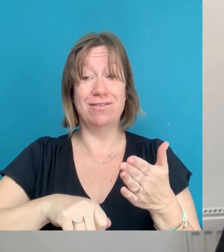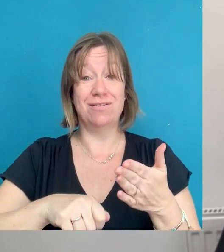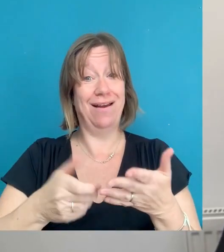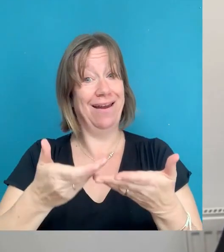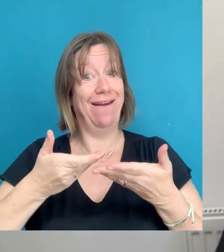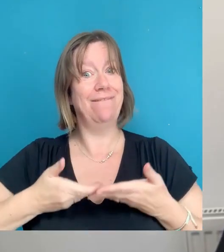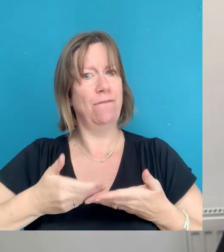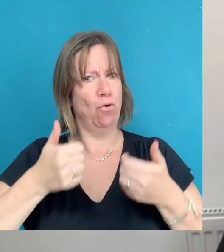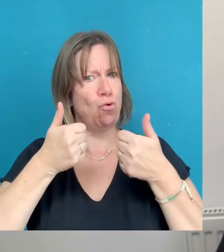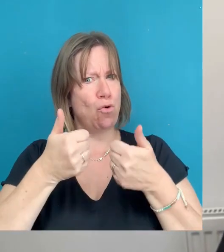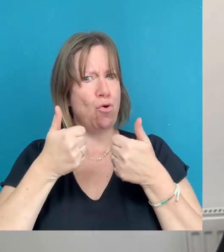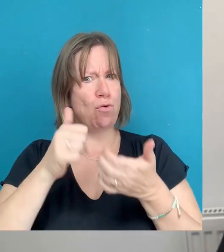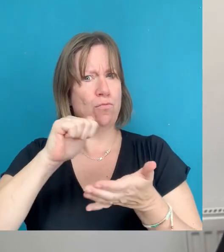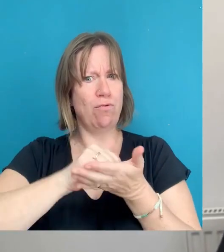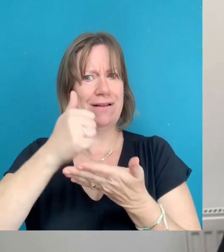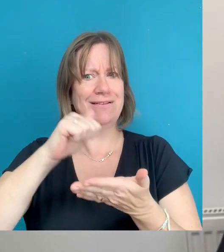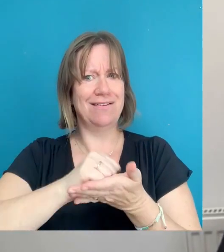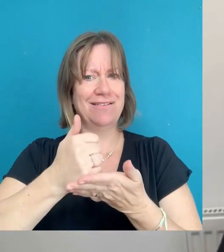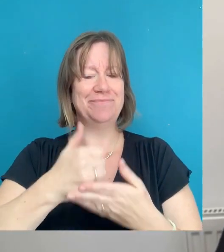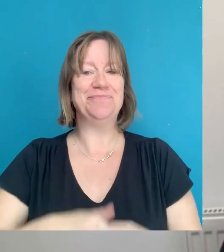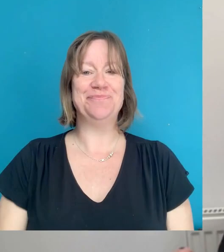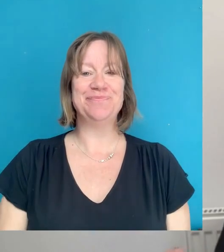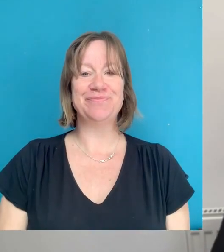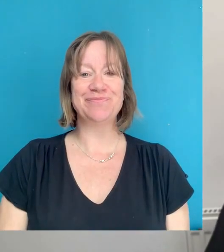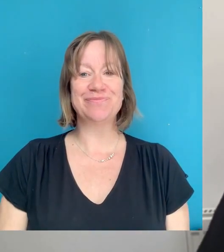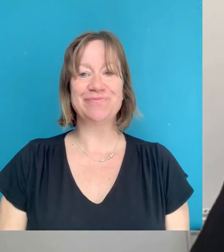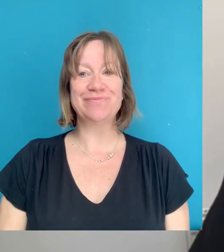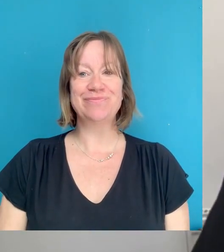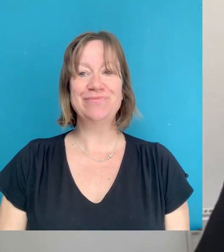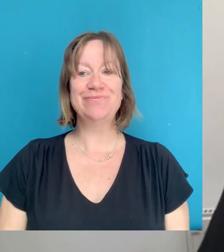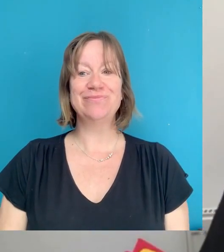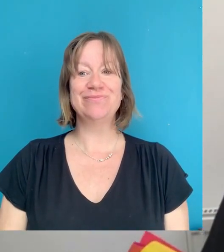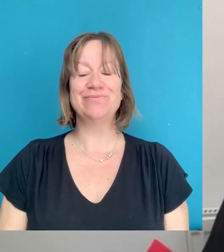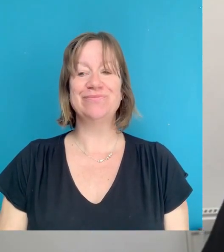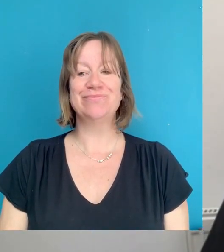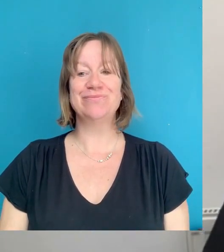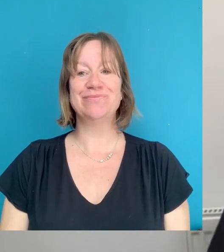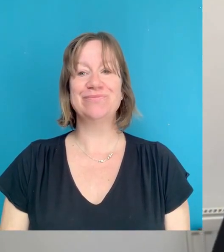is low cost but gives you really good prints.